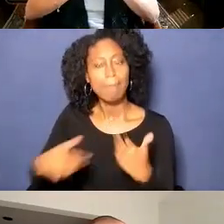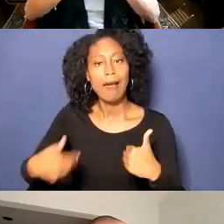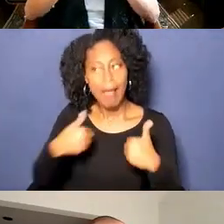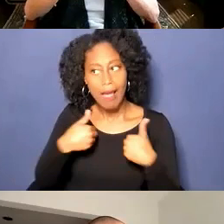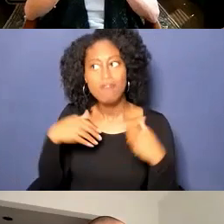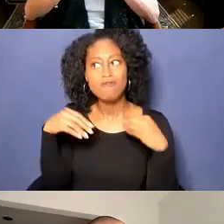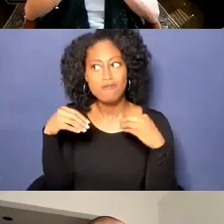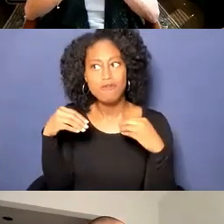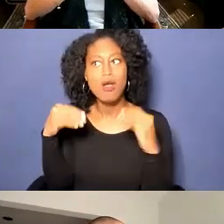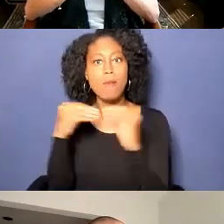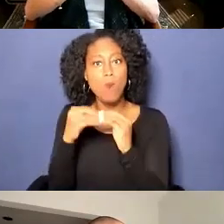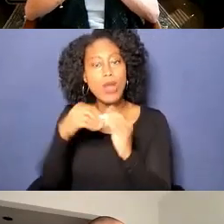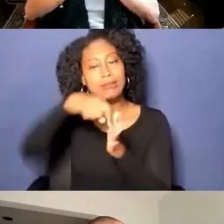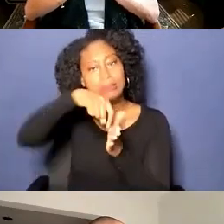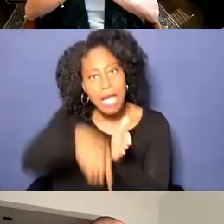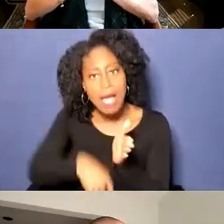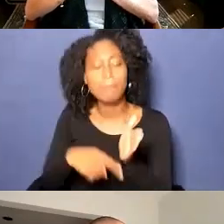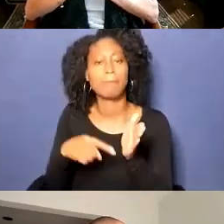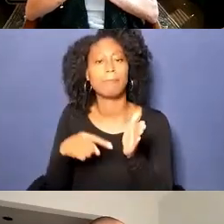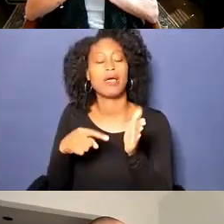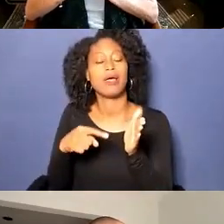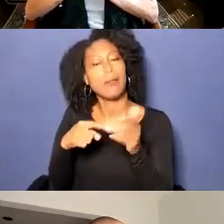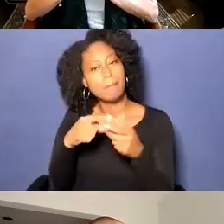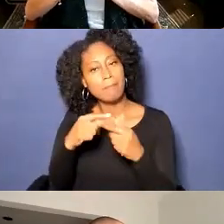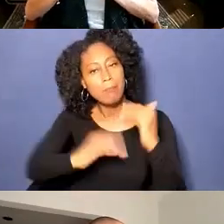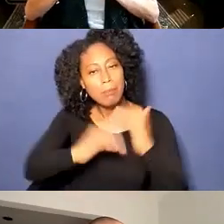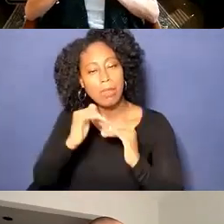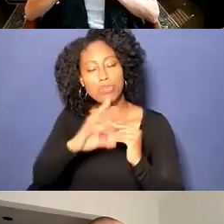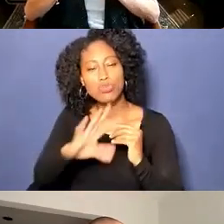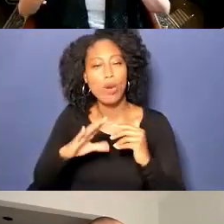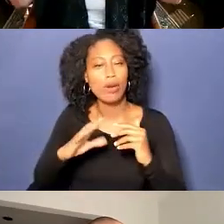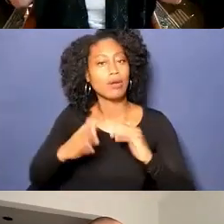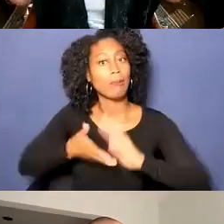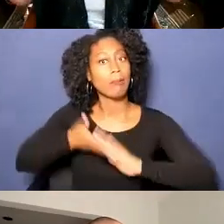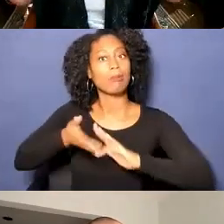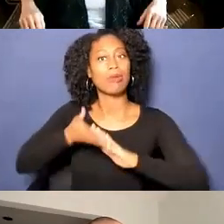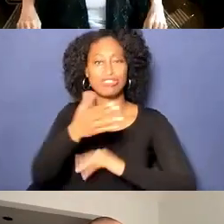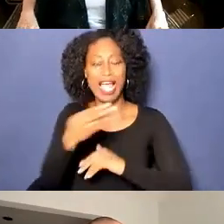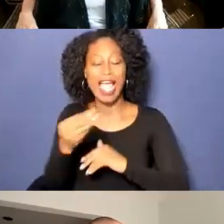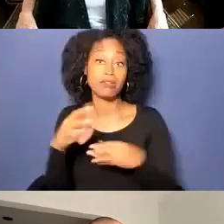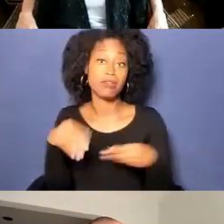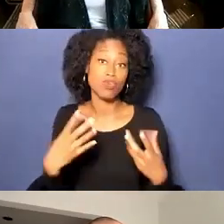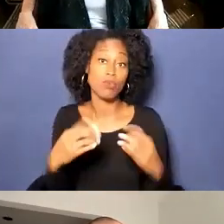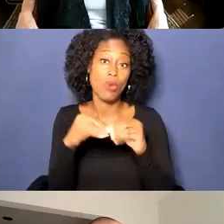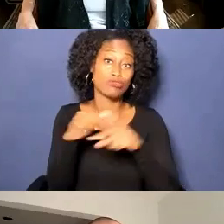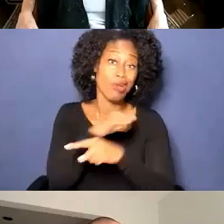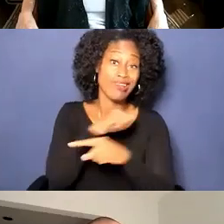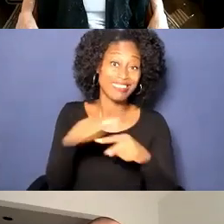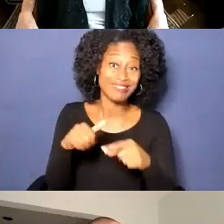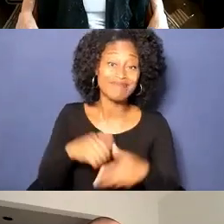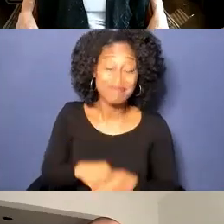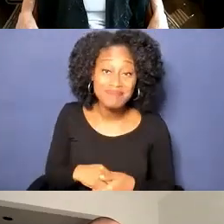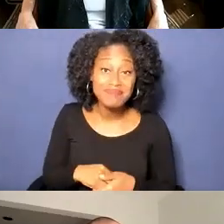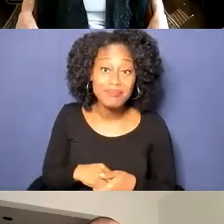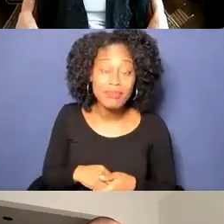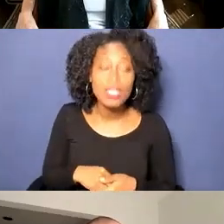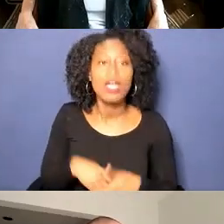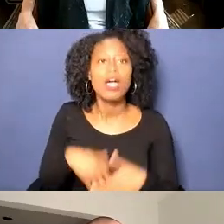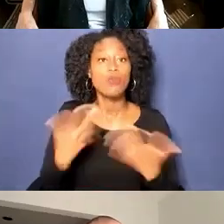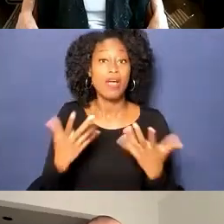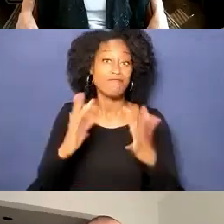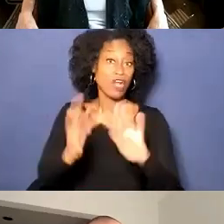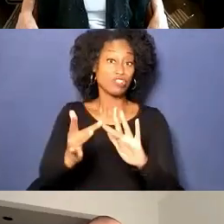training. In November, we bring and we bring virtually this year our